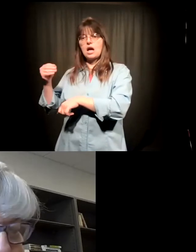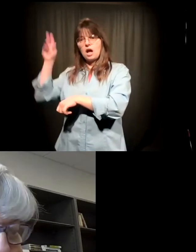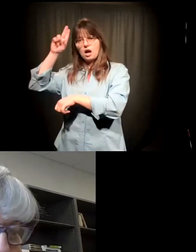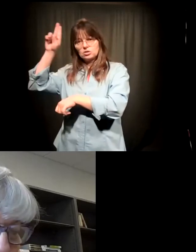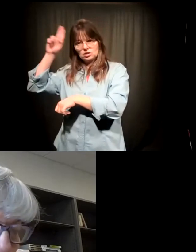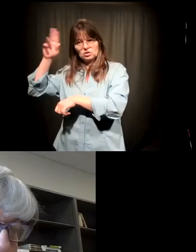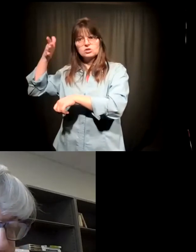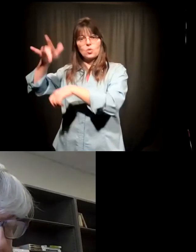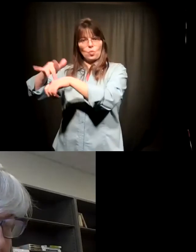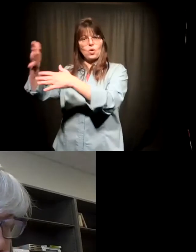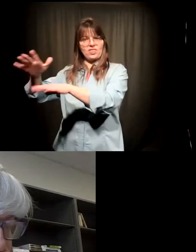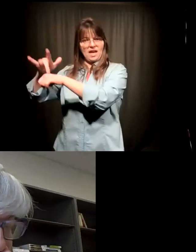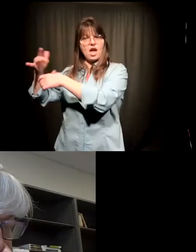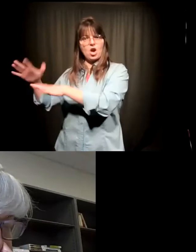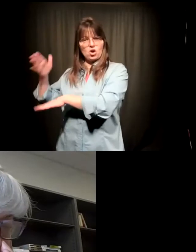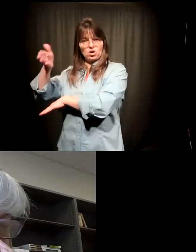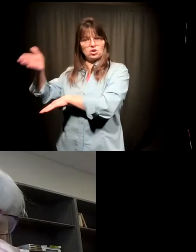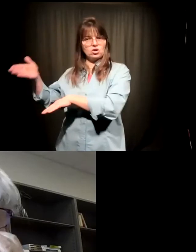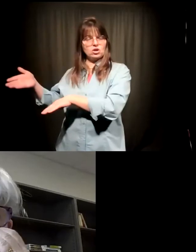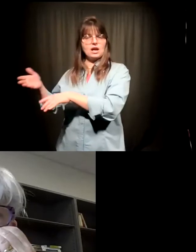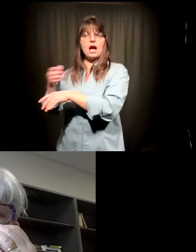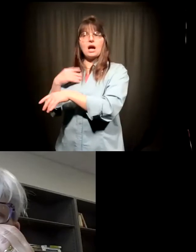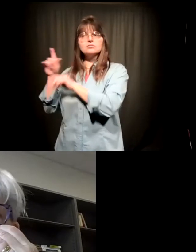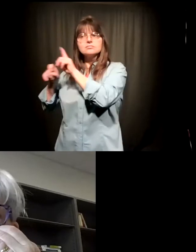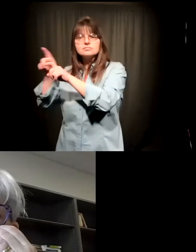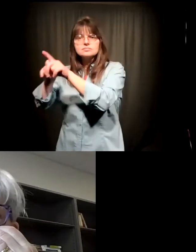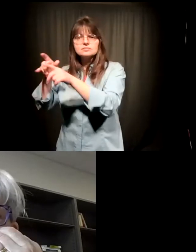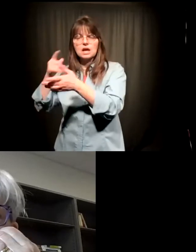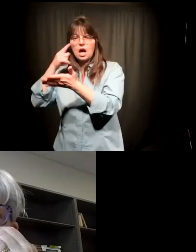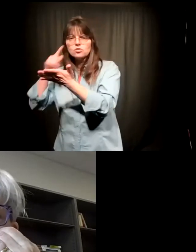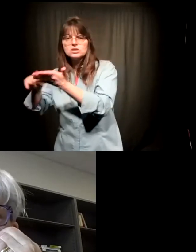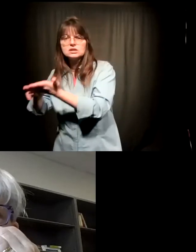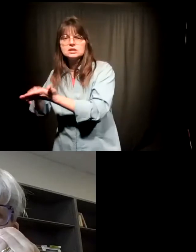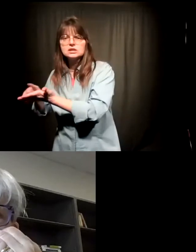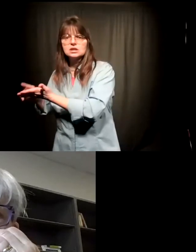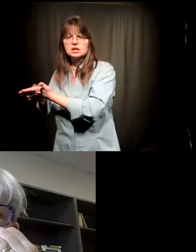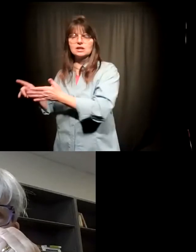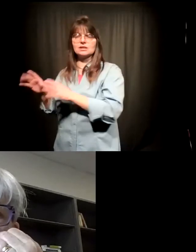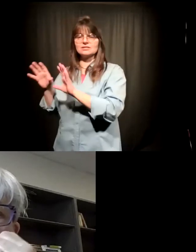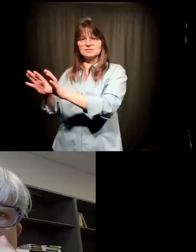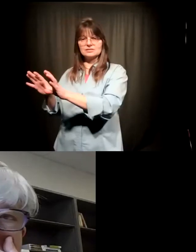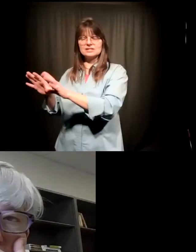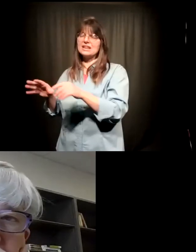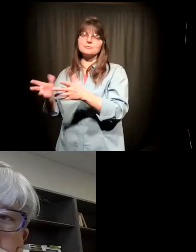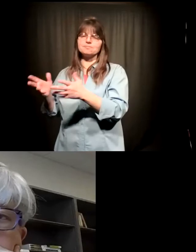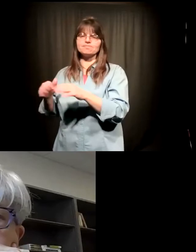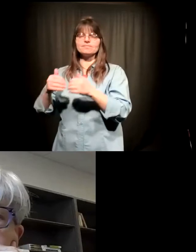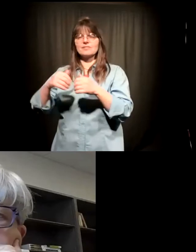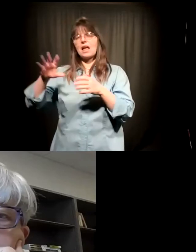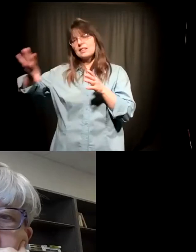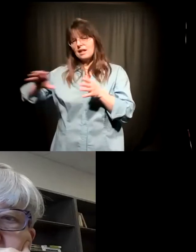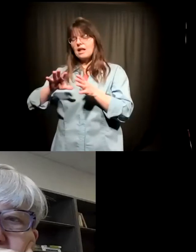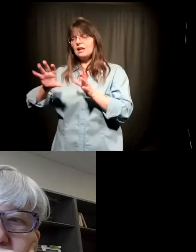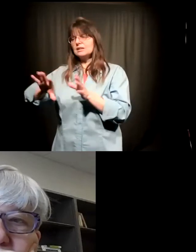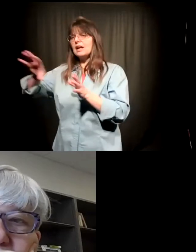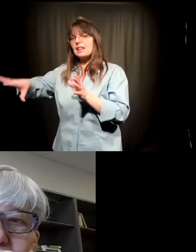included in the book that you weren't able to. Oh wow, yeah, like so many things, and the book ended up being much